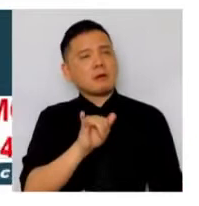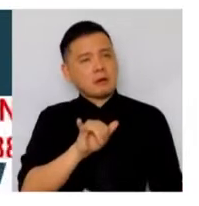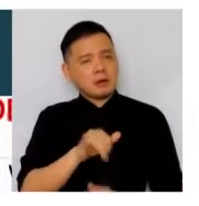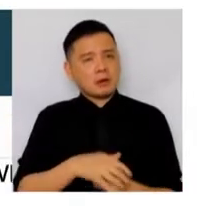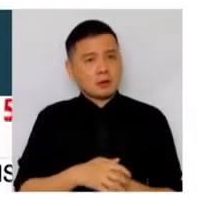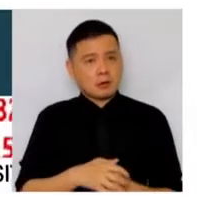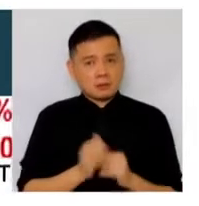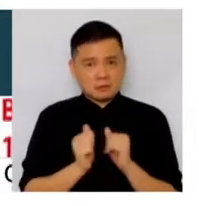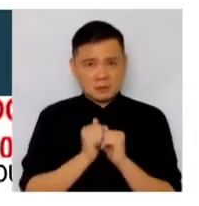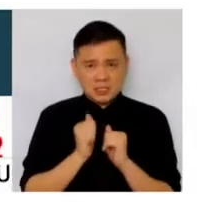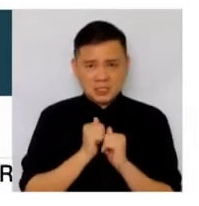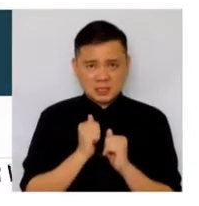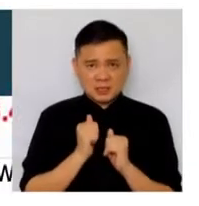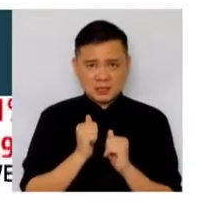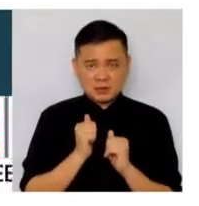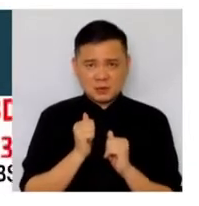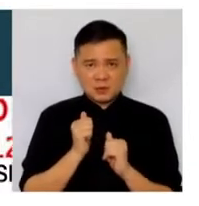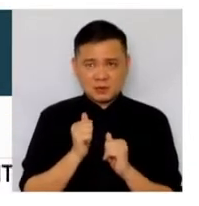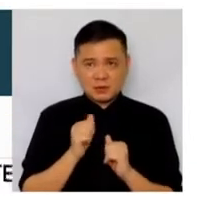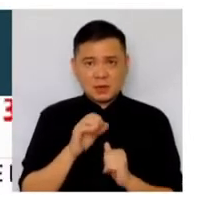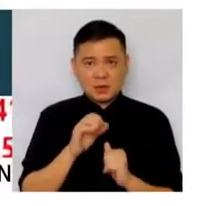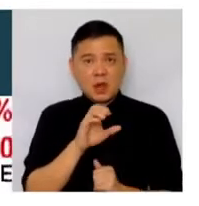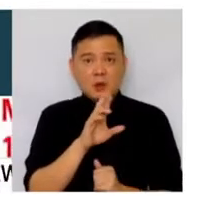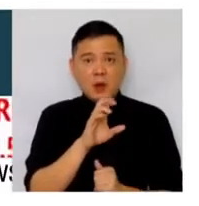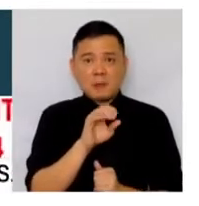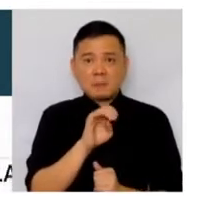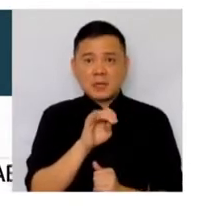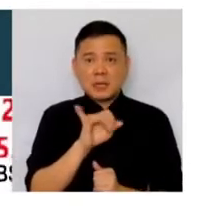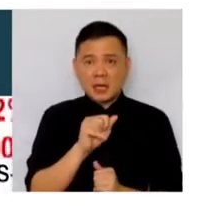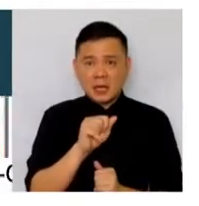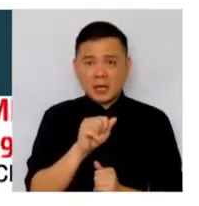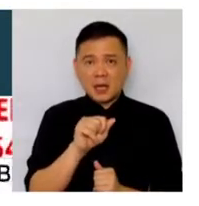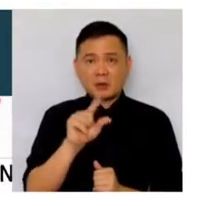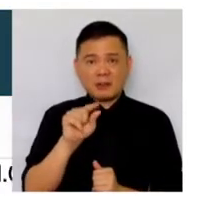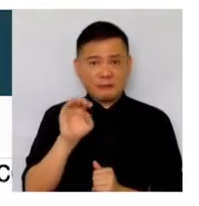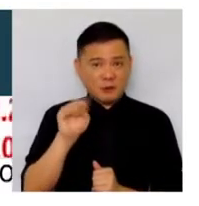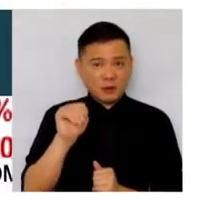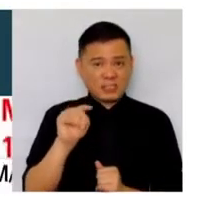is this going to go the way Crimea went in 2014?